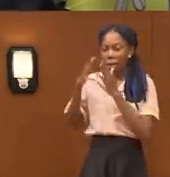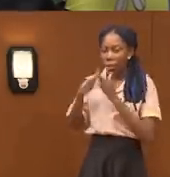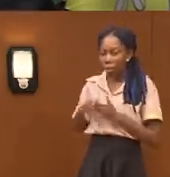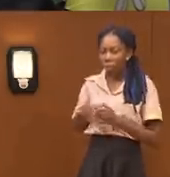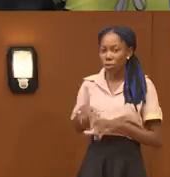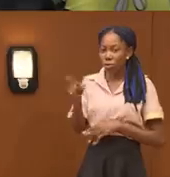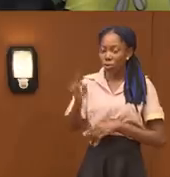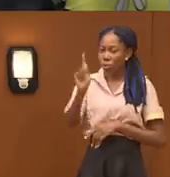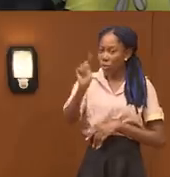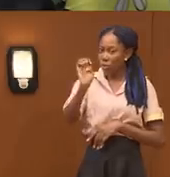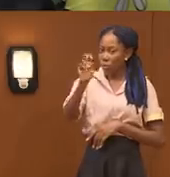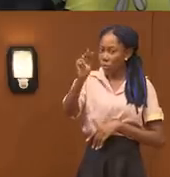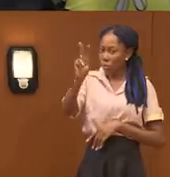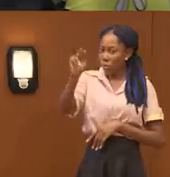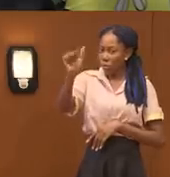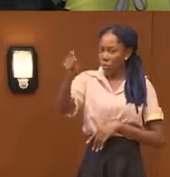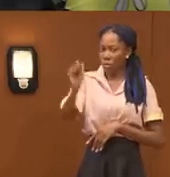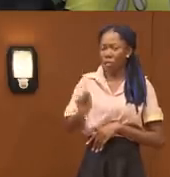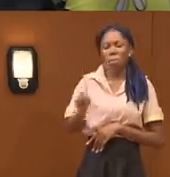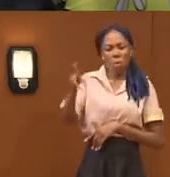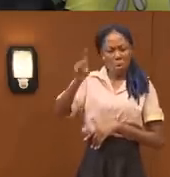pay rent for that period.